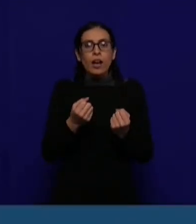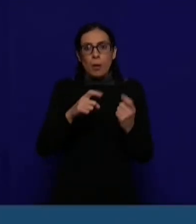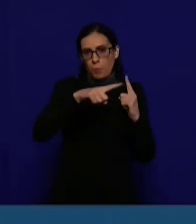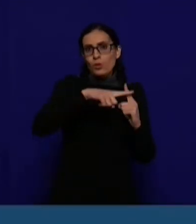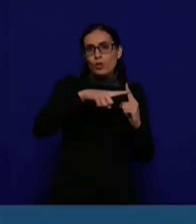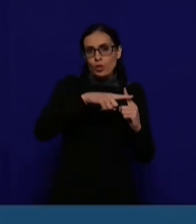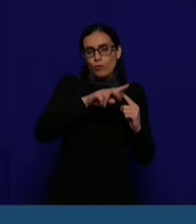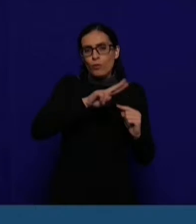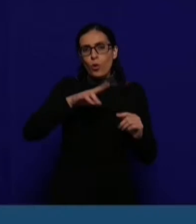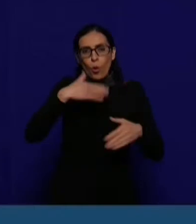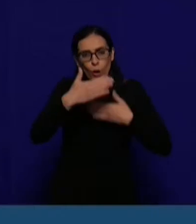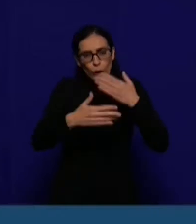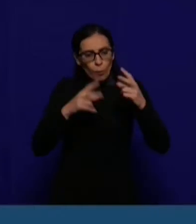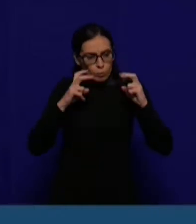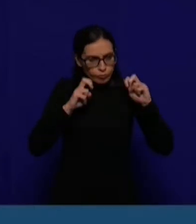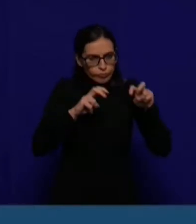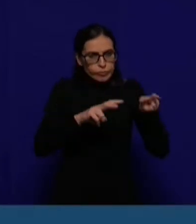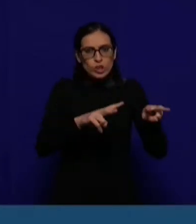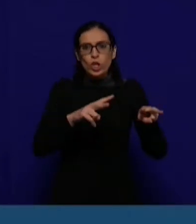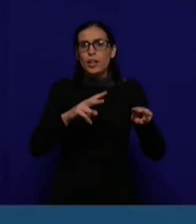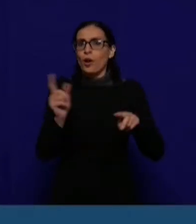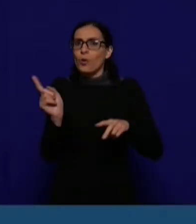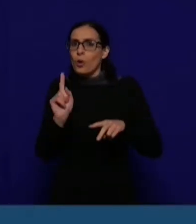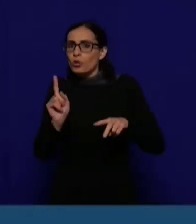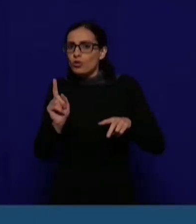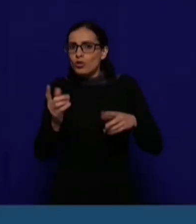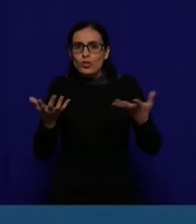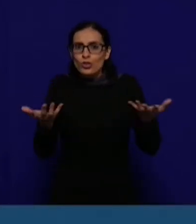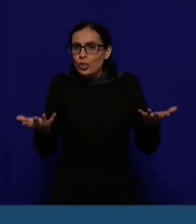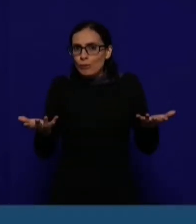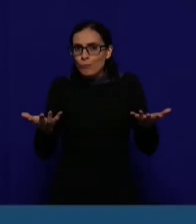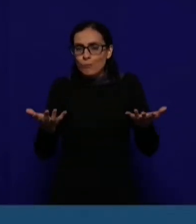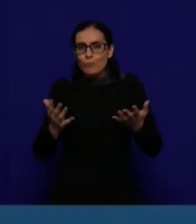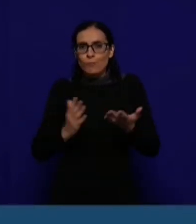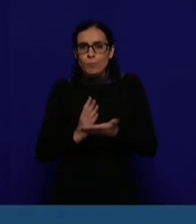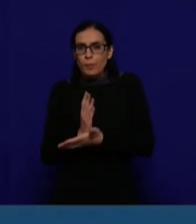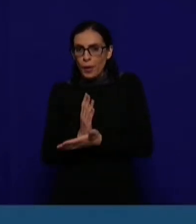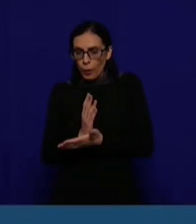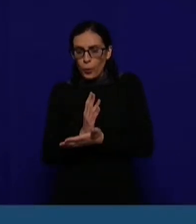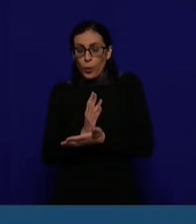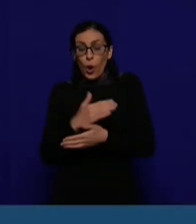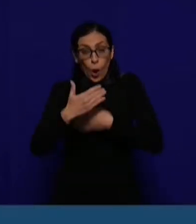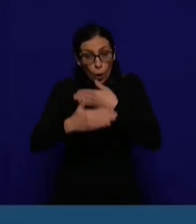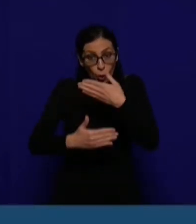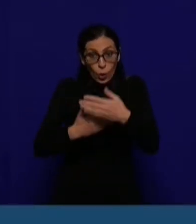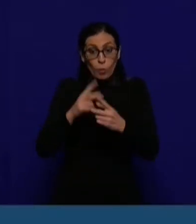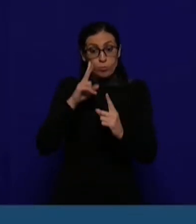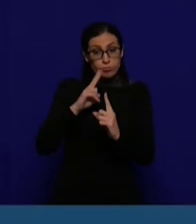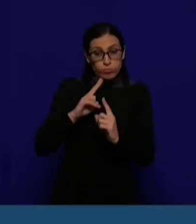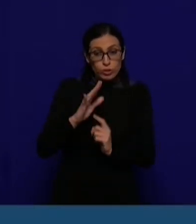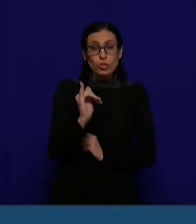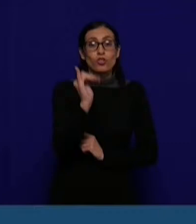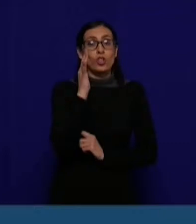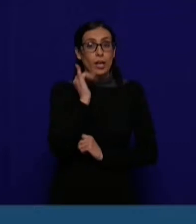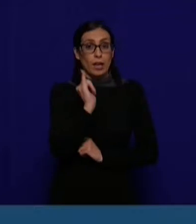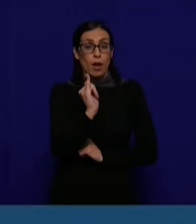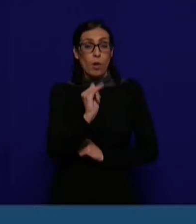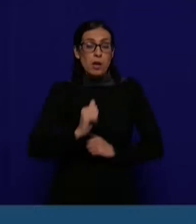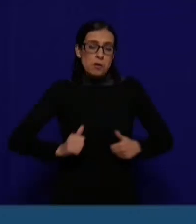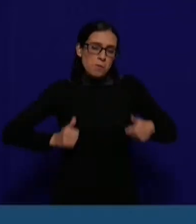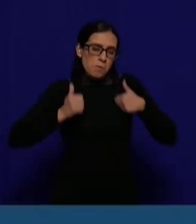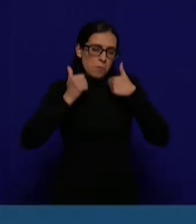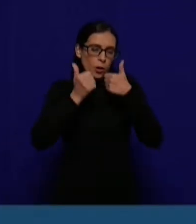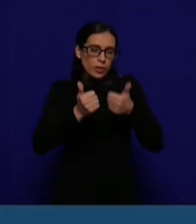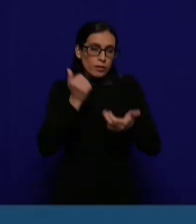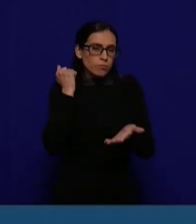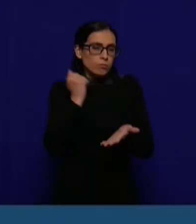ukoll ninvestigawhom huwa importanti ħafna f'dan l-istadju li każijiet kollha jiġu investigati u nibqgħu nenfasizzaw fuq l-iżolazzjoni u anke